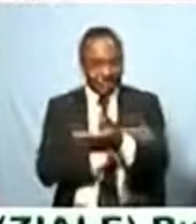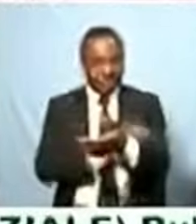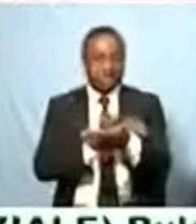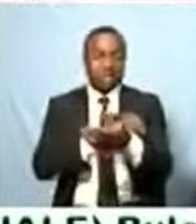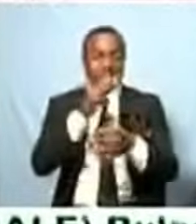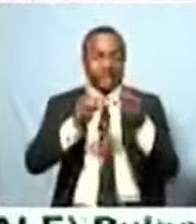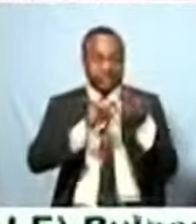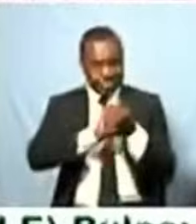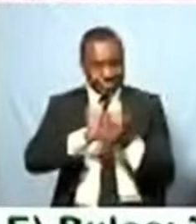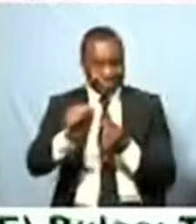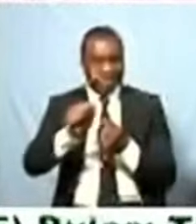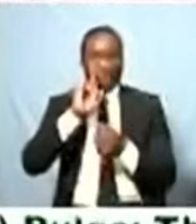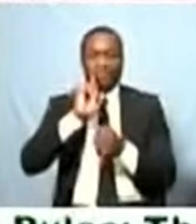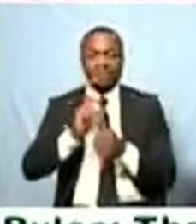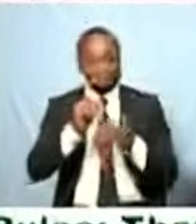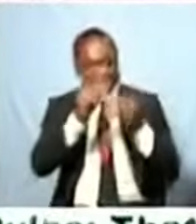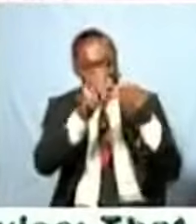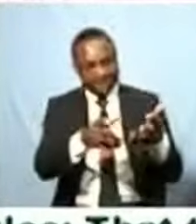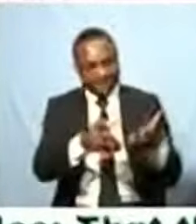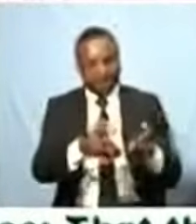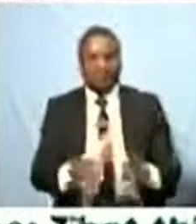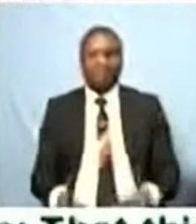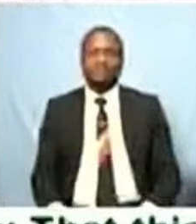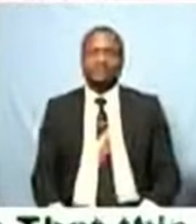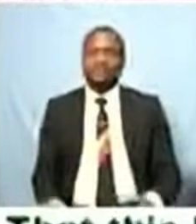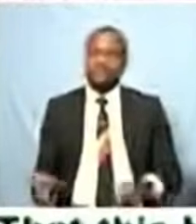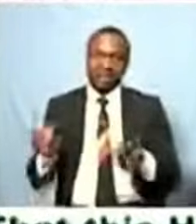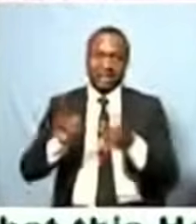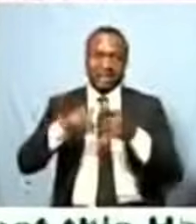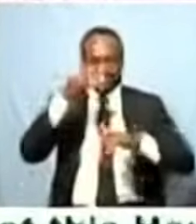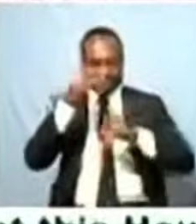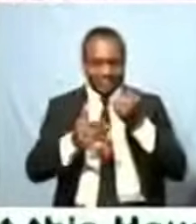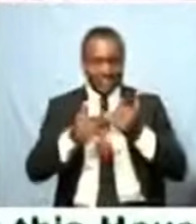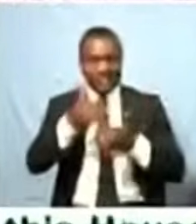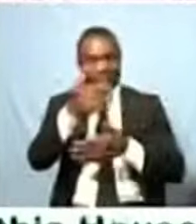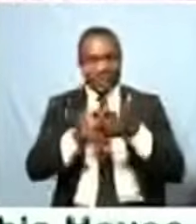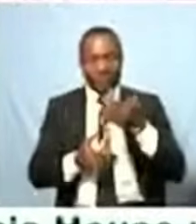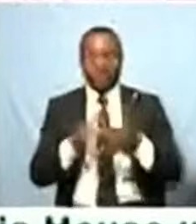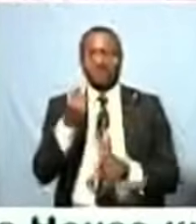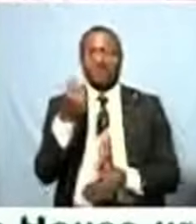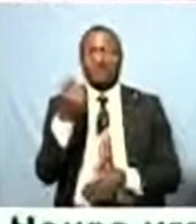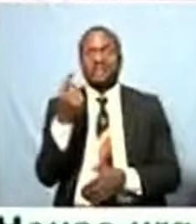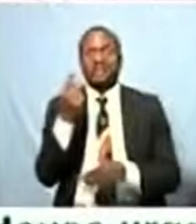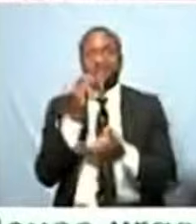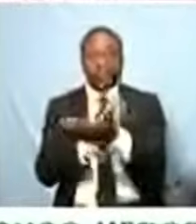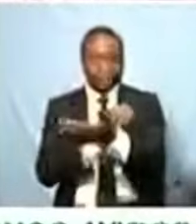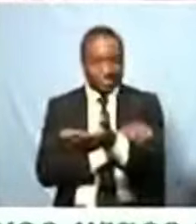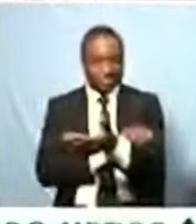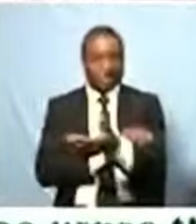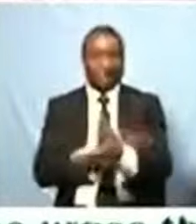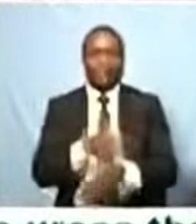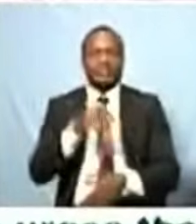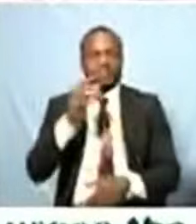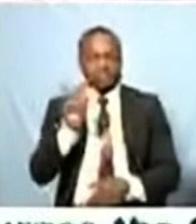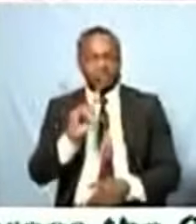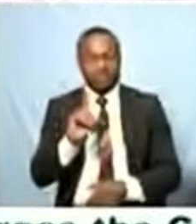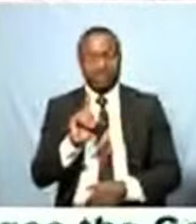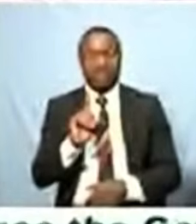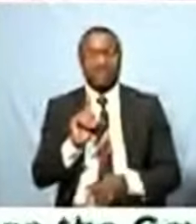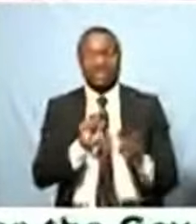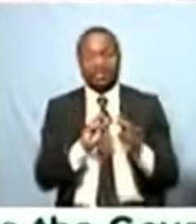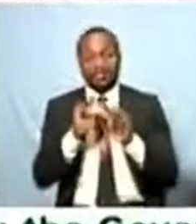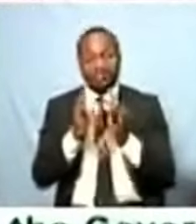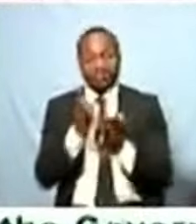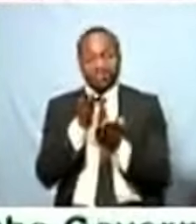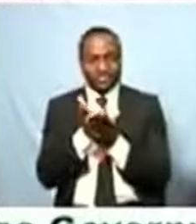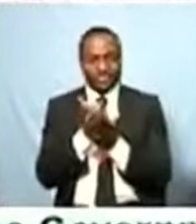passed, it must be held to their credit until they finish all the 11 heads as it were, as at now. And that is where even the mover of the motion has